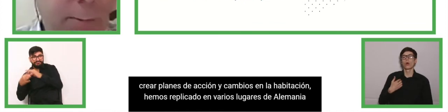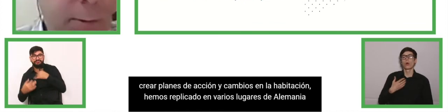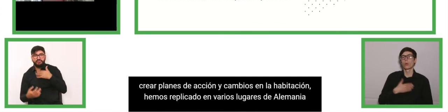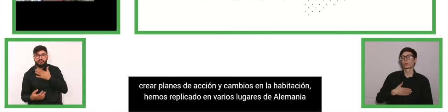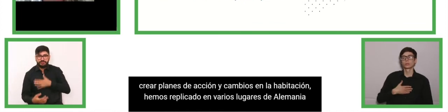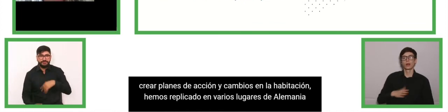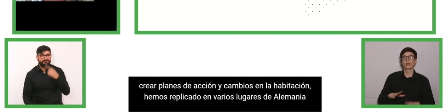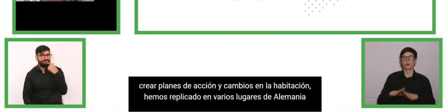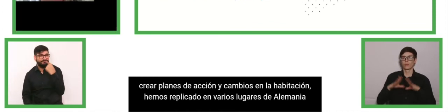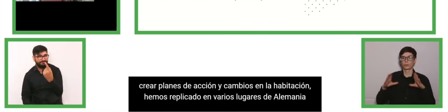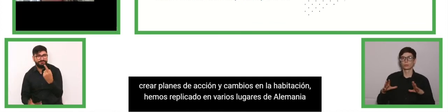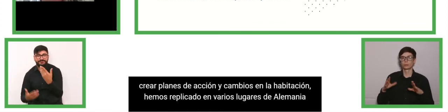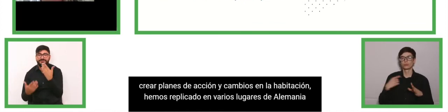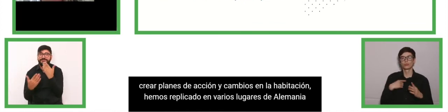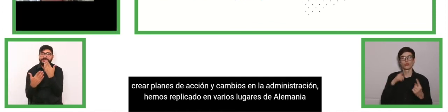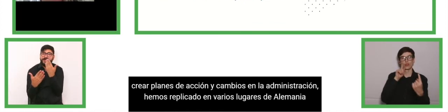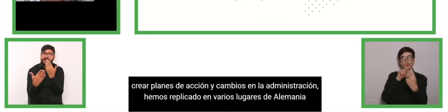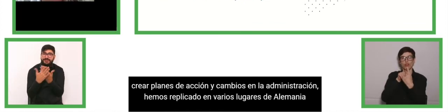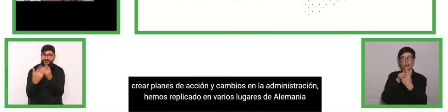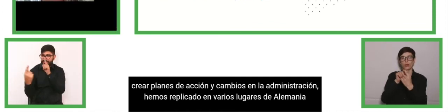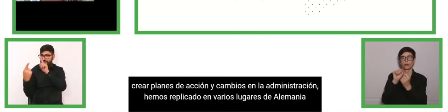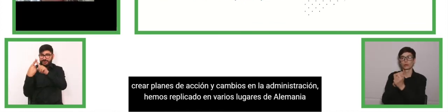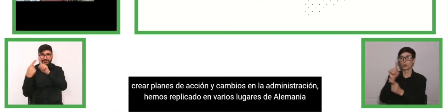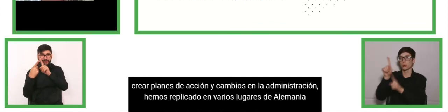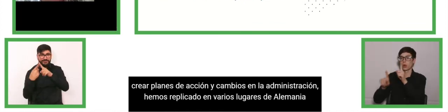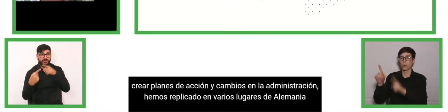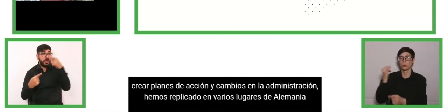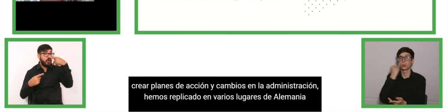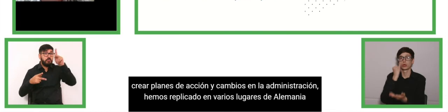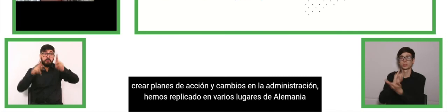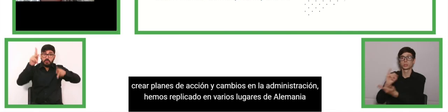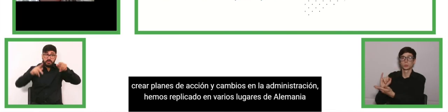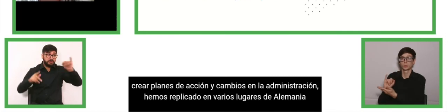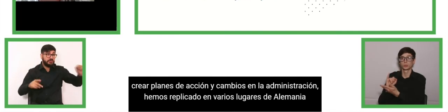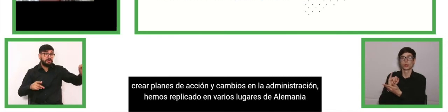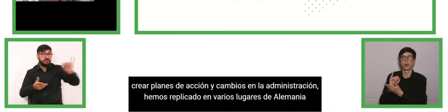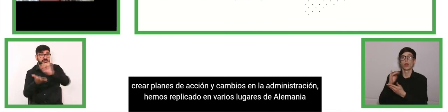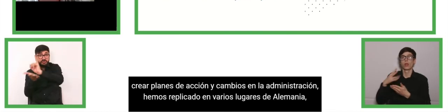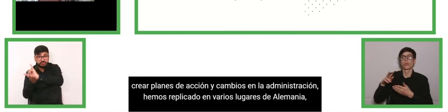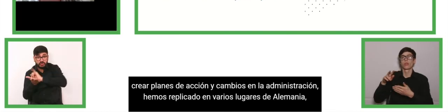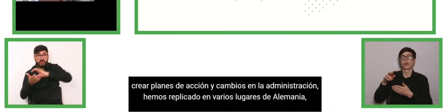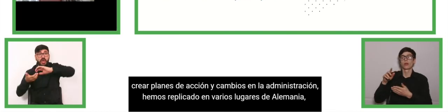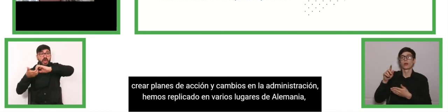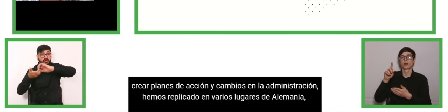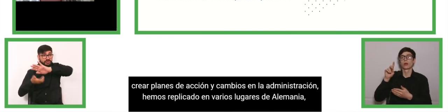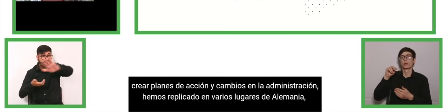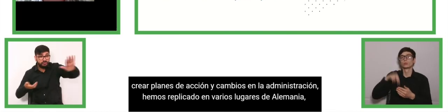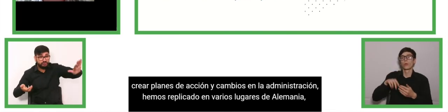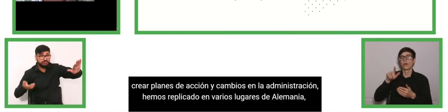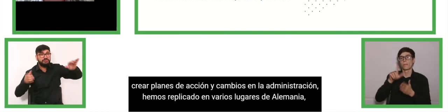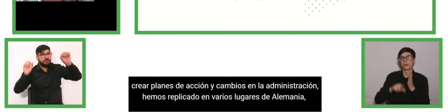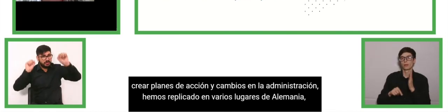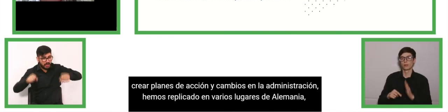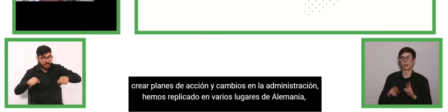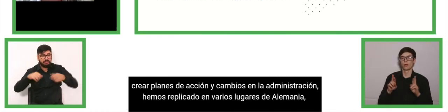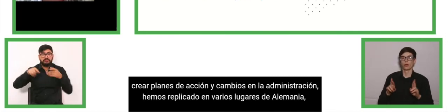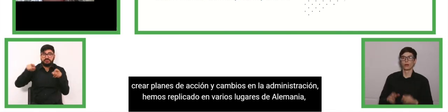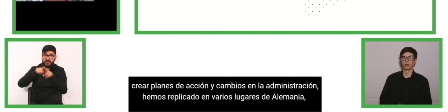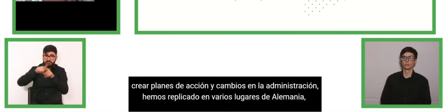with the institutions and people in South America. Next slide, please.